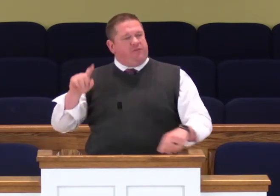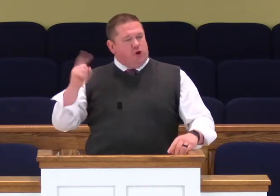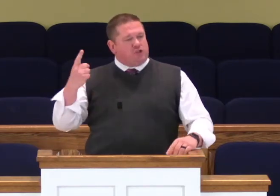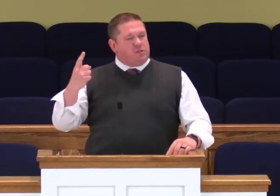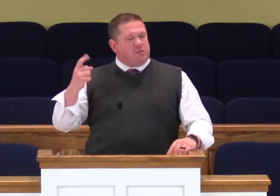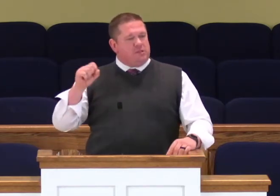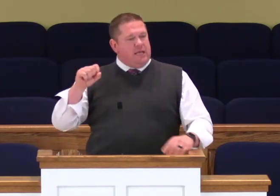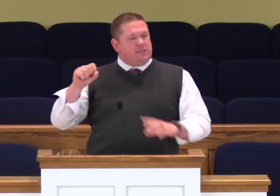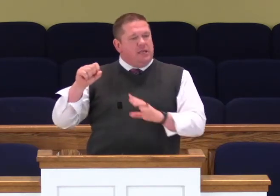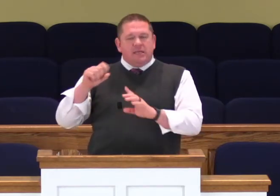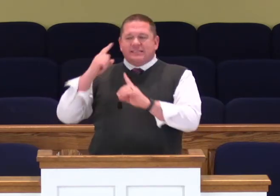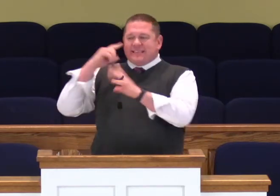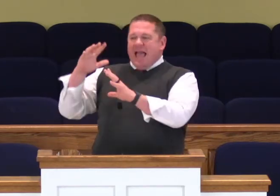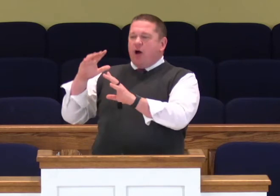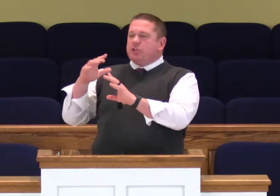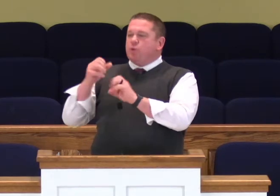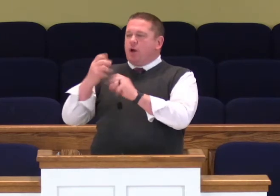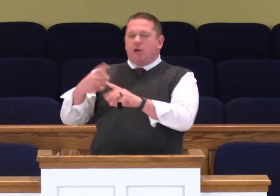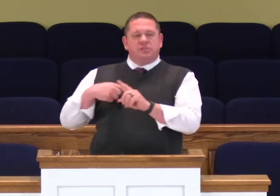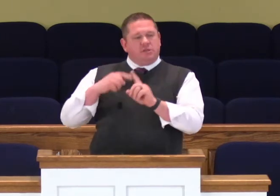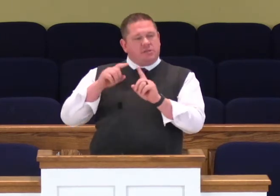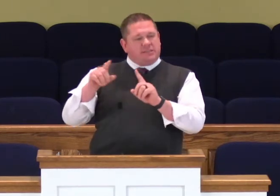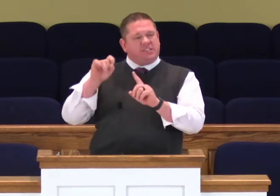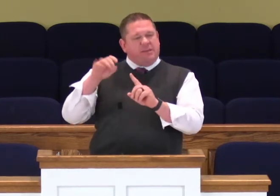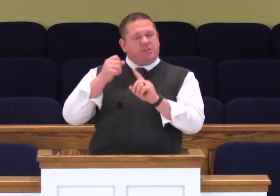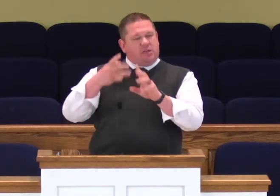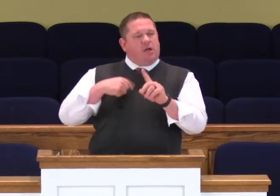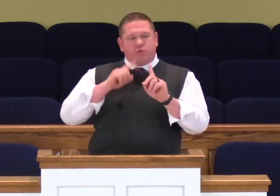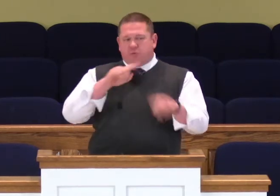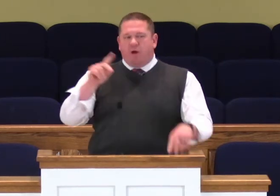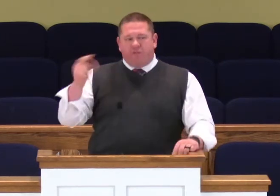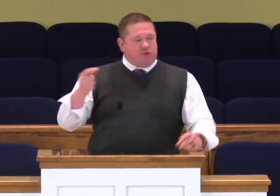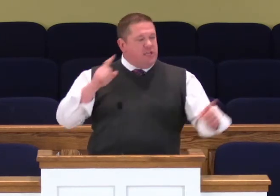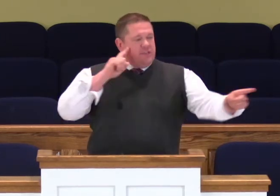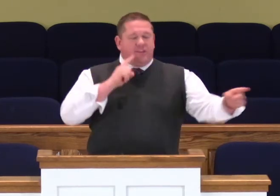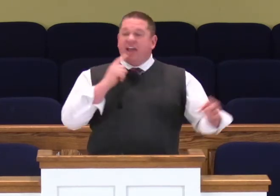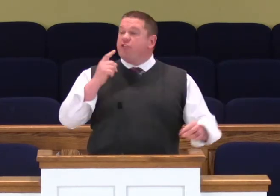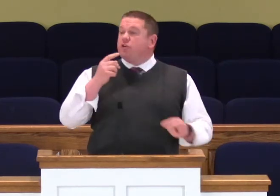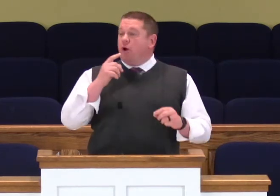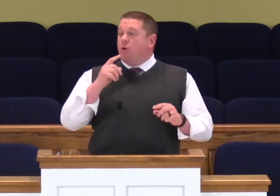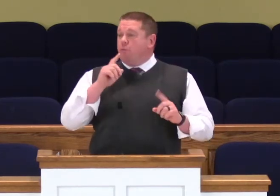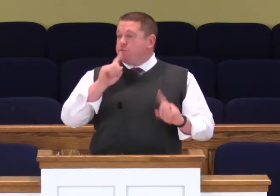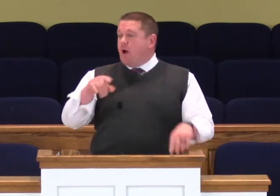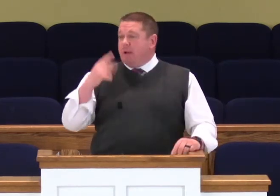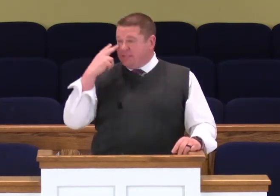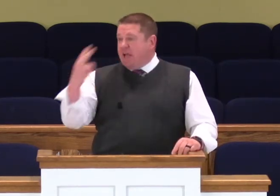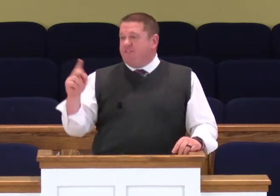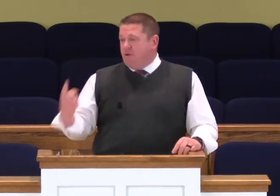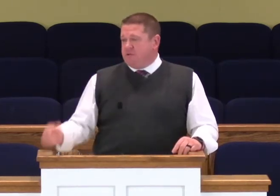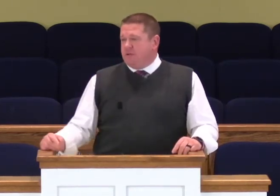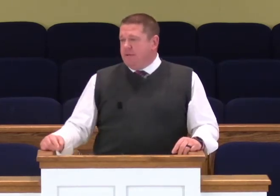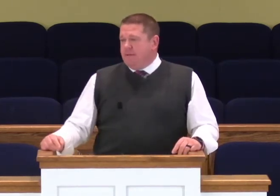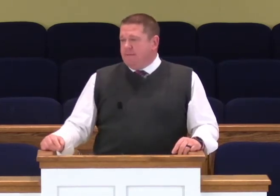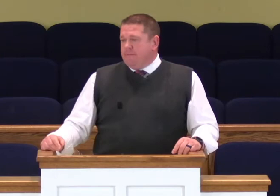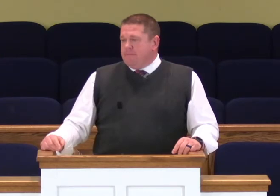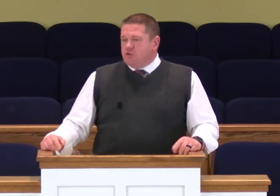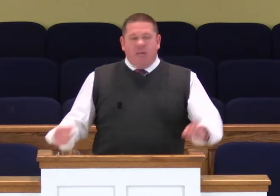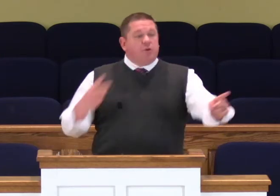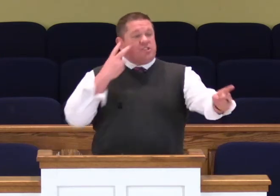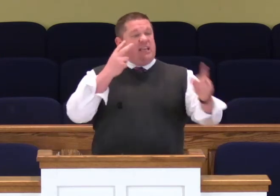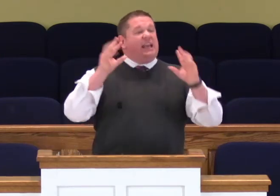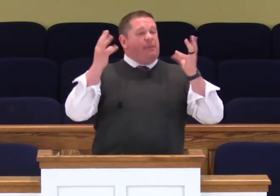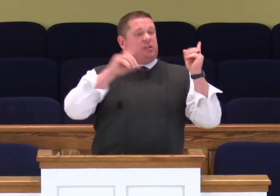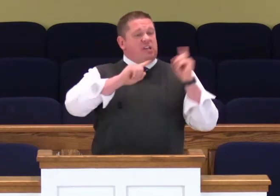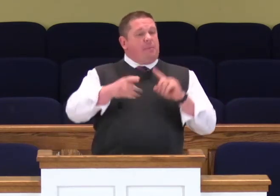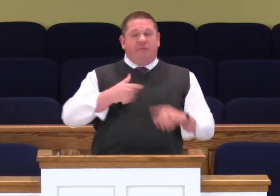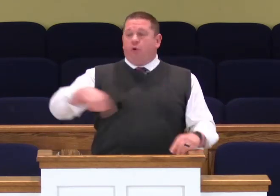responsive first. That sound is what causes us, that's the stimulus that causes us to respond first. The deaf respond by sight first. So they will